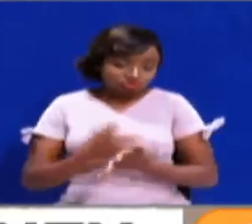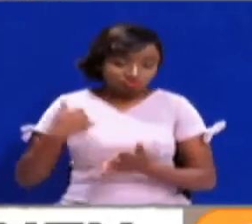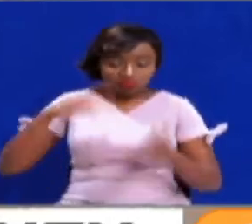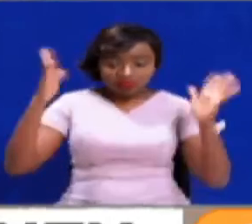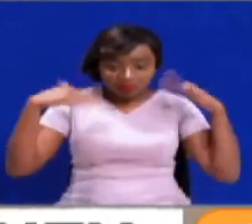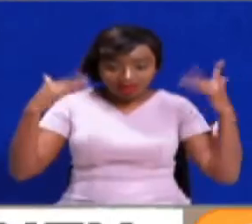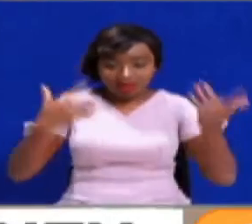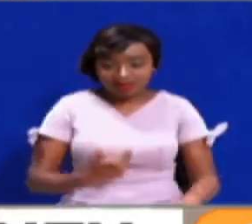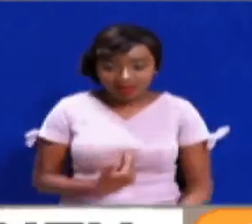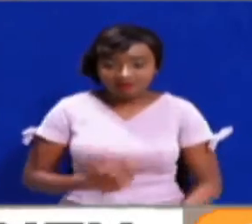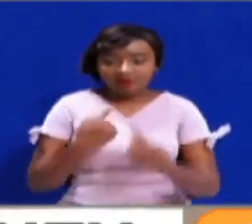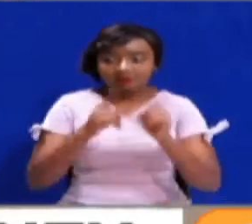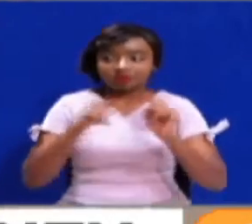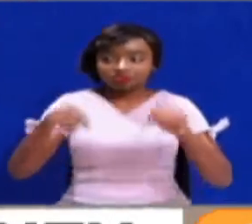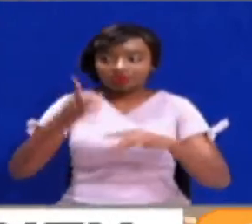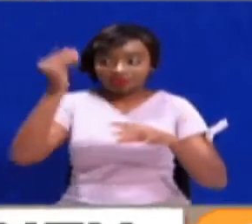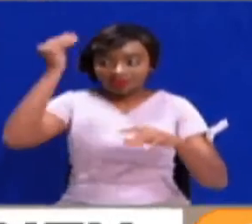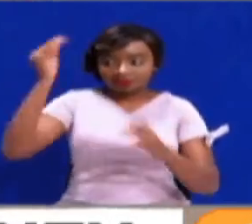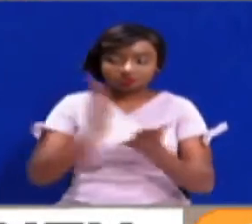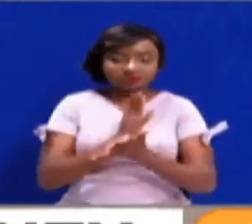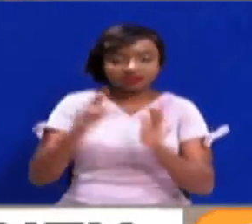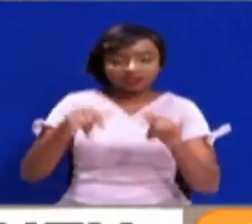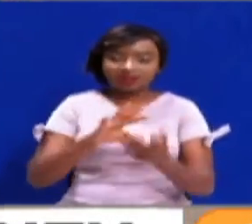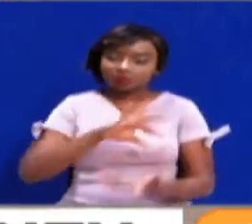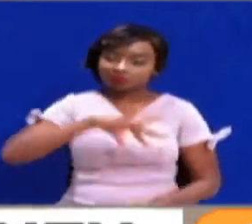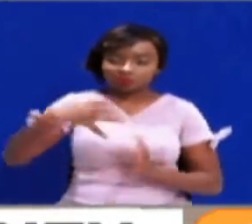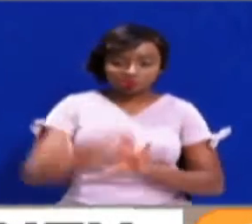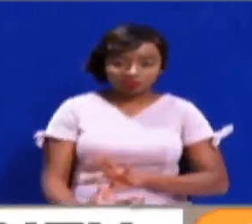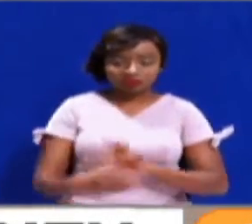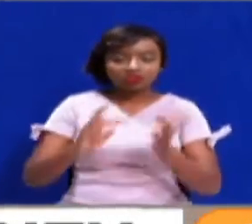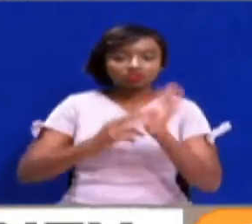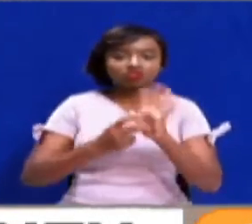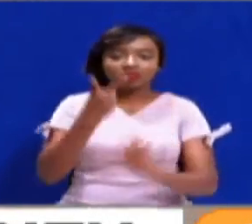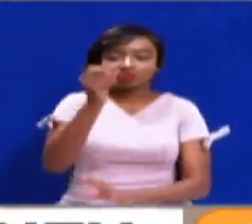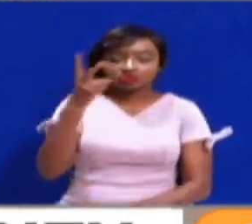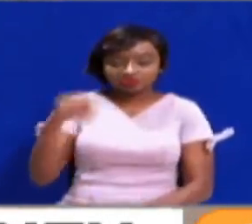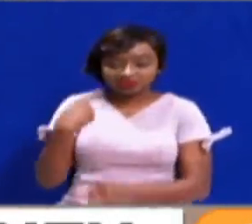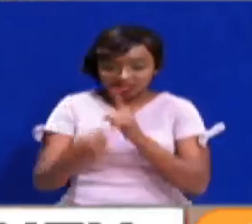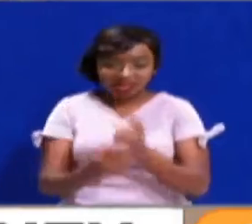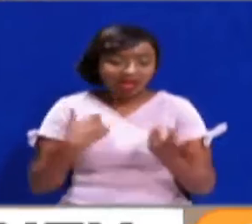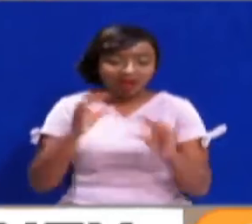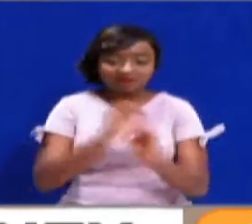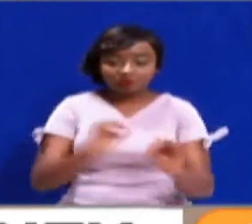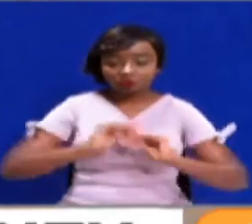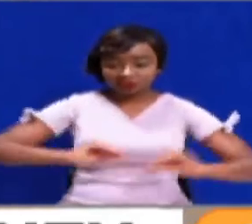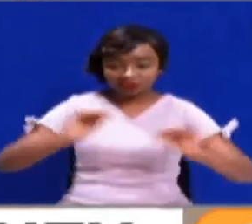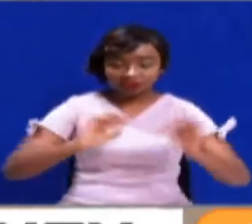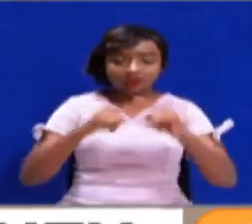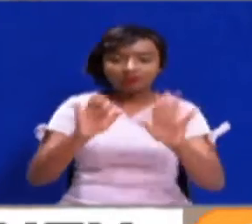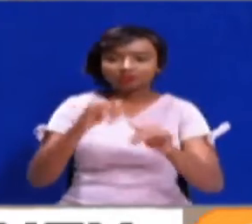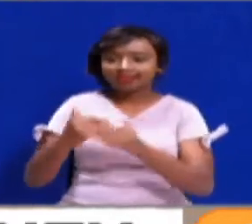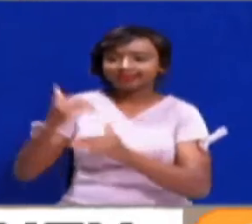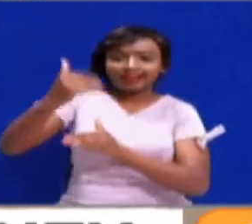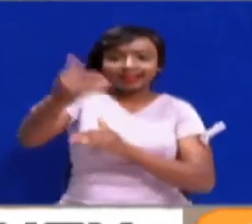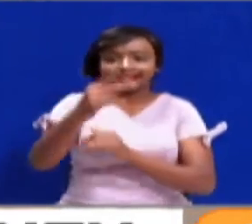education now is a mess. 2020, yes, has been counted as hakuna masomo. But then now when you hear the minister saying, come January beginning, we may